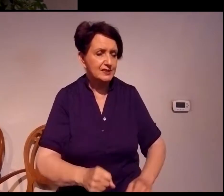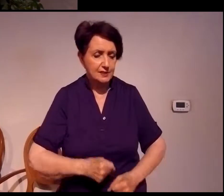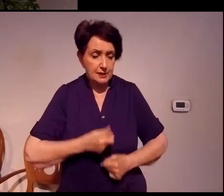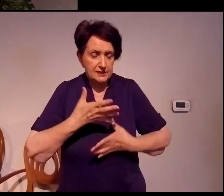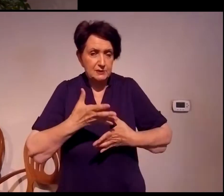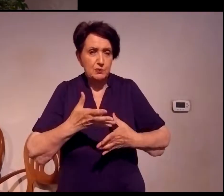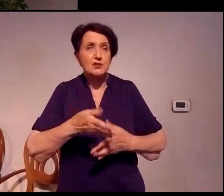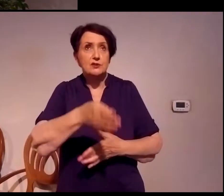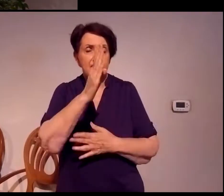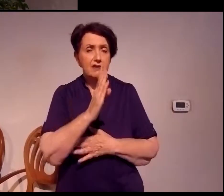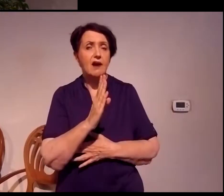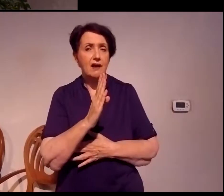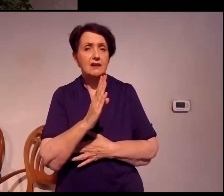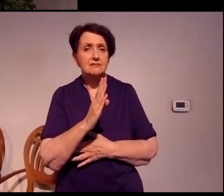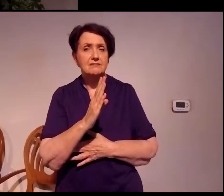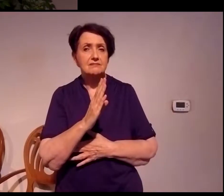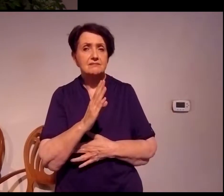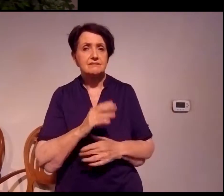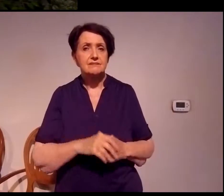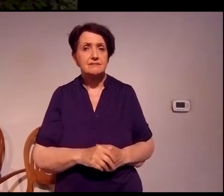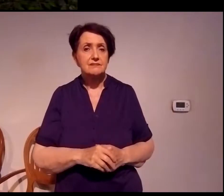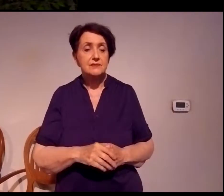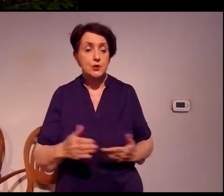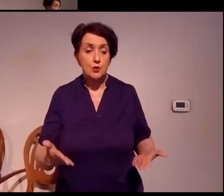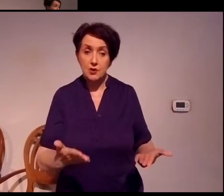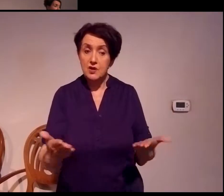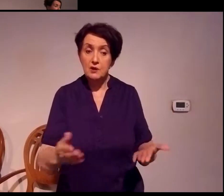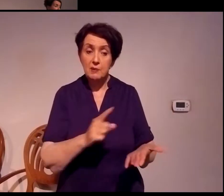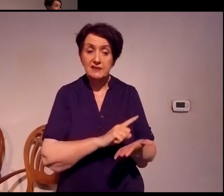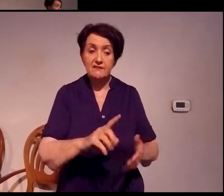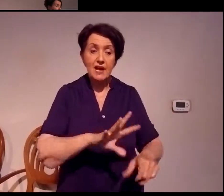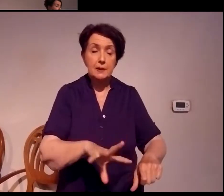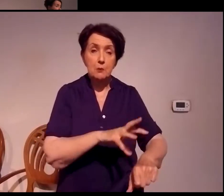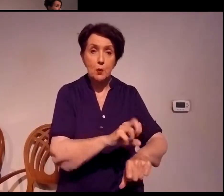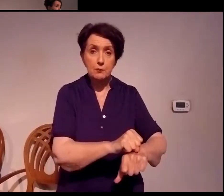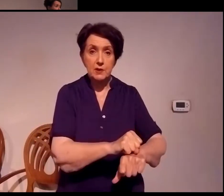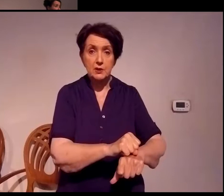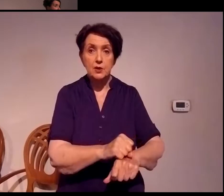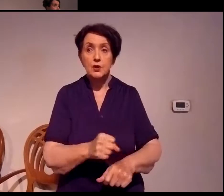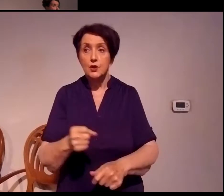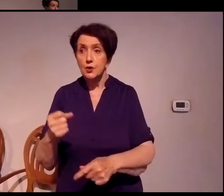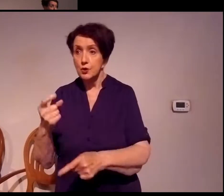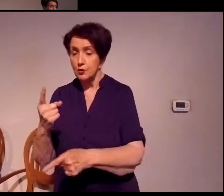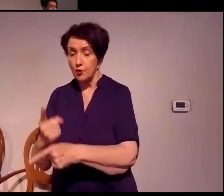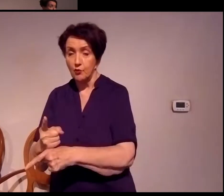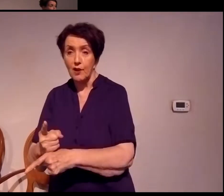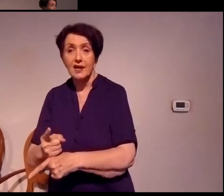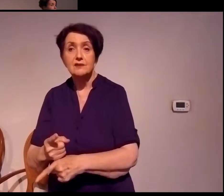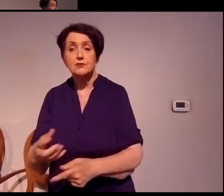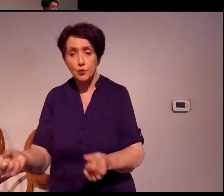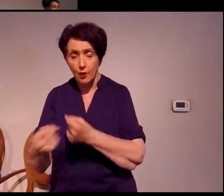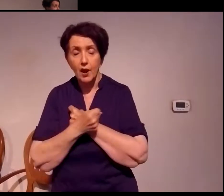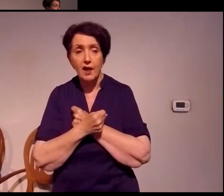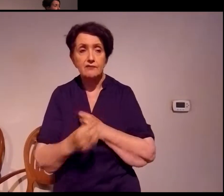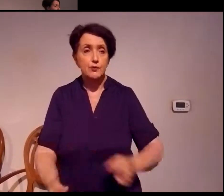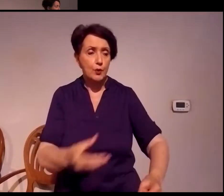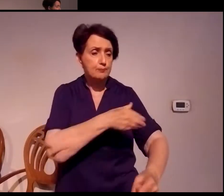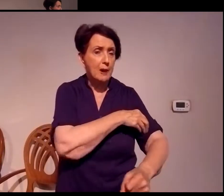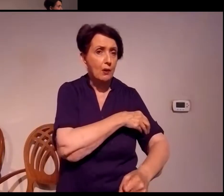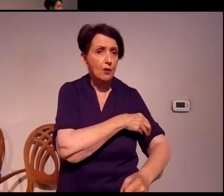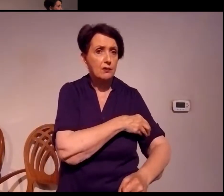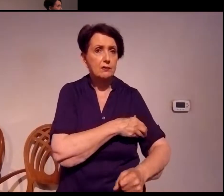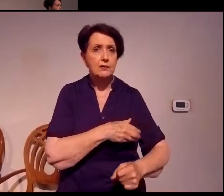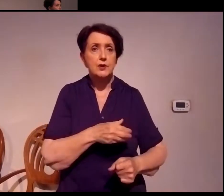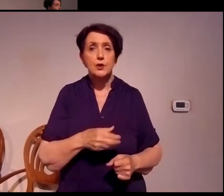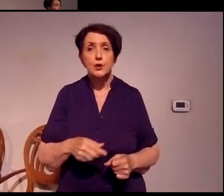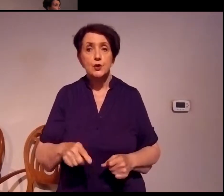divine. You are here by divine appointment. You are light, you are love, you are power, you are